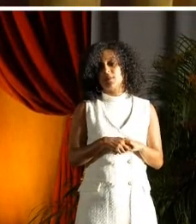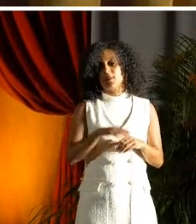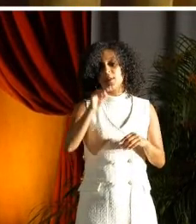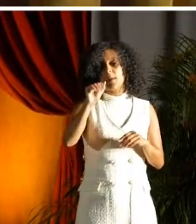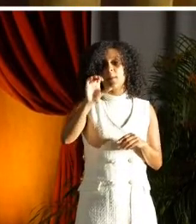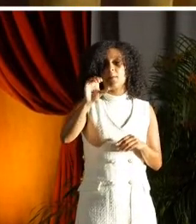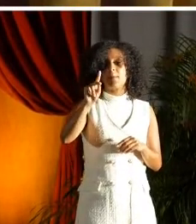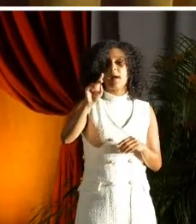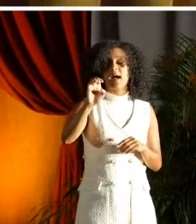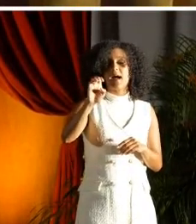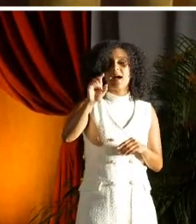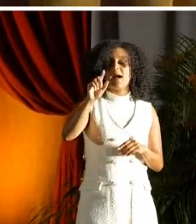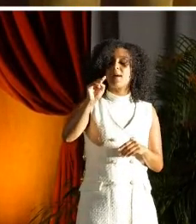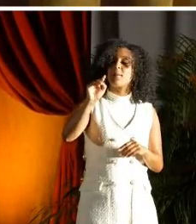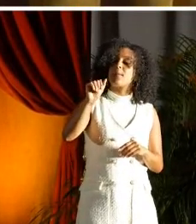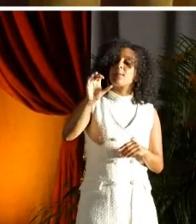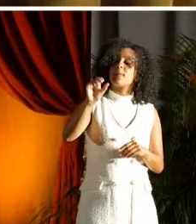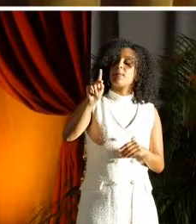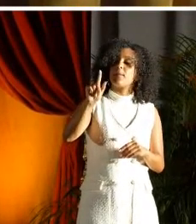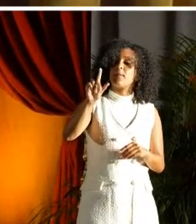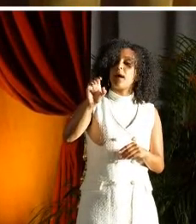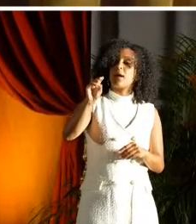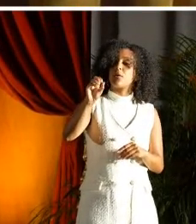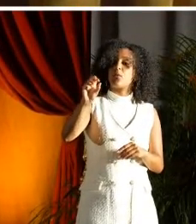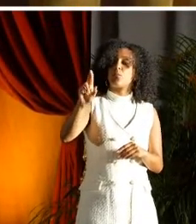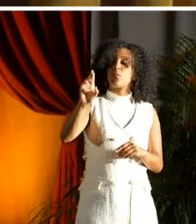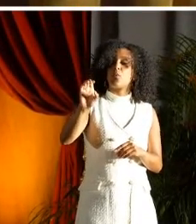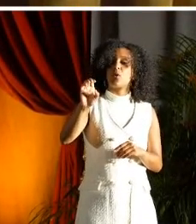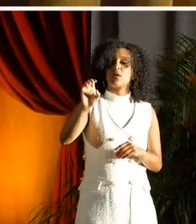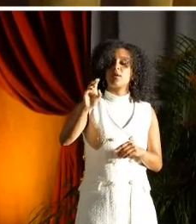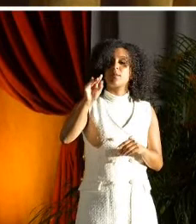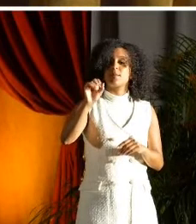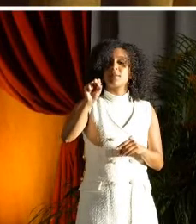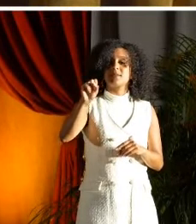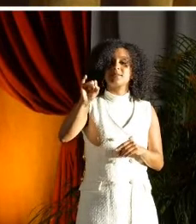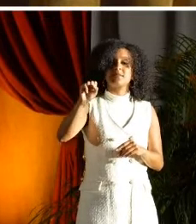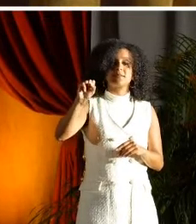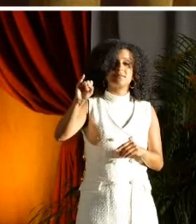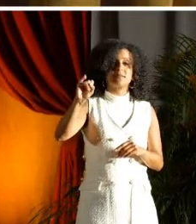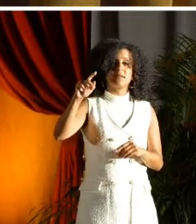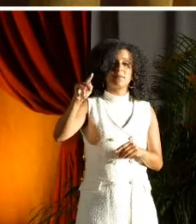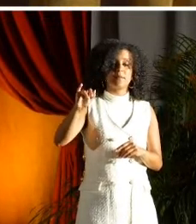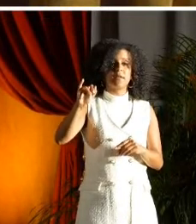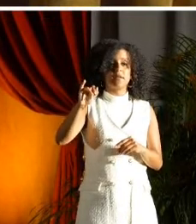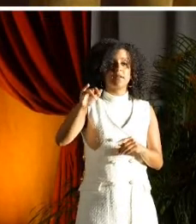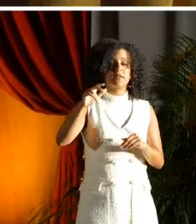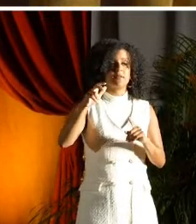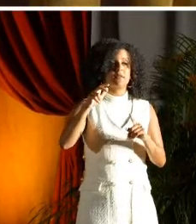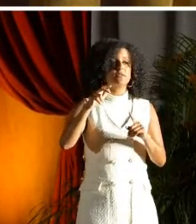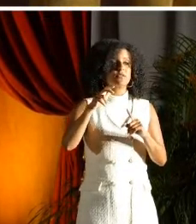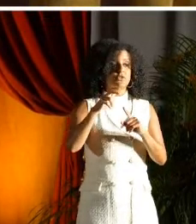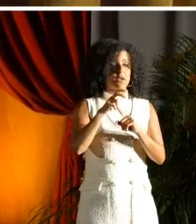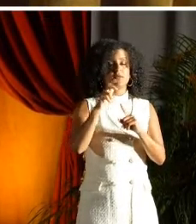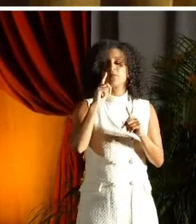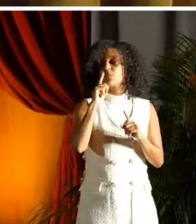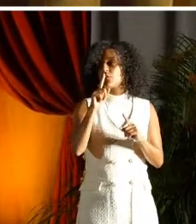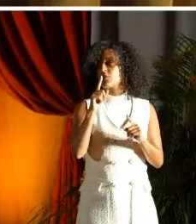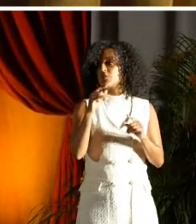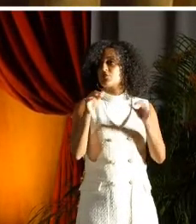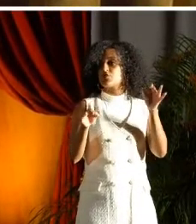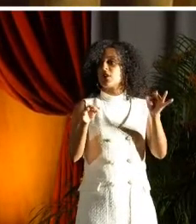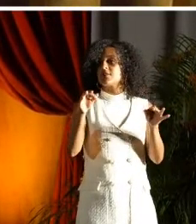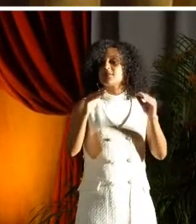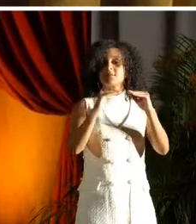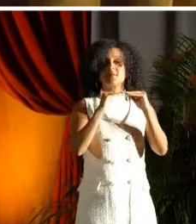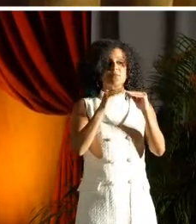Dr. McLemore, who we honored last year, this Mississippi Center for Justice as a champion of justice, almost